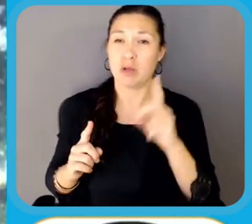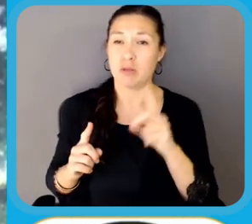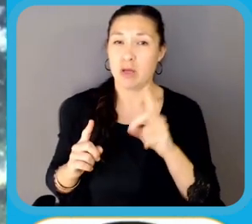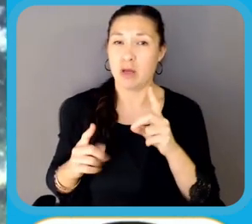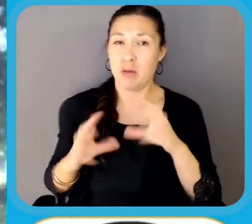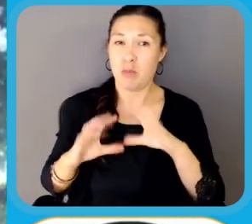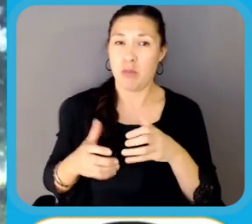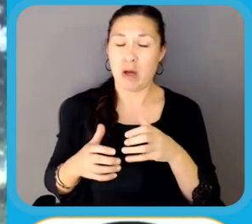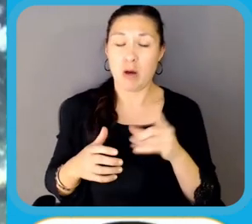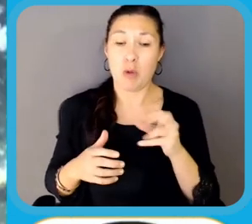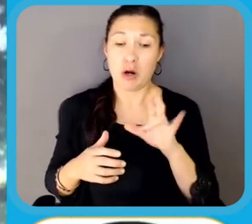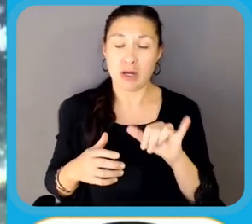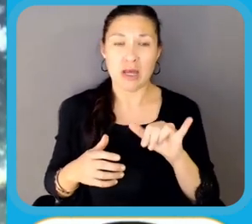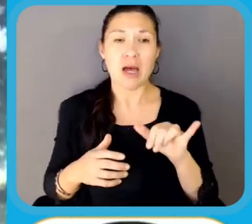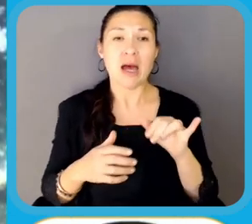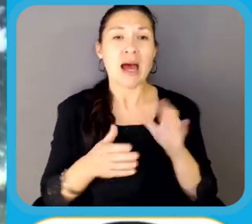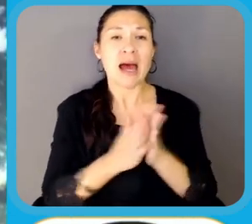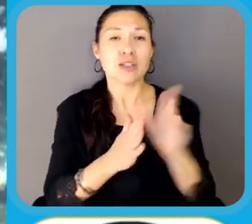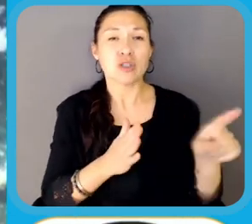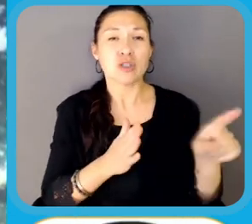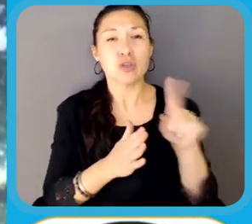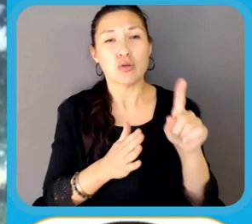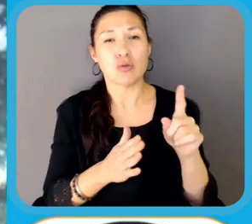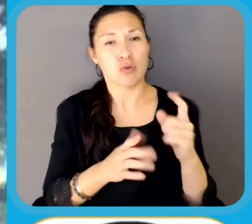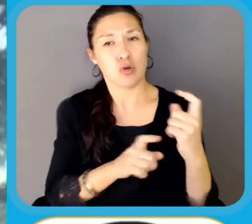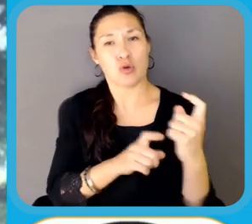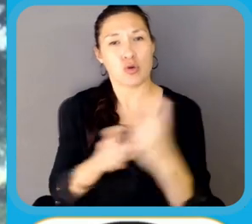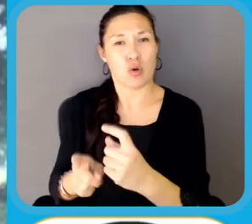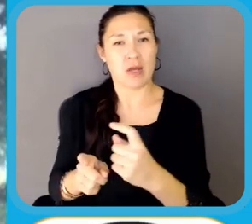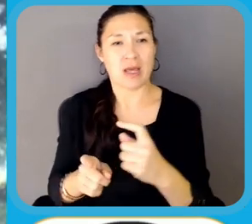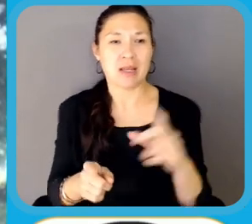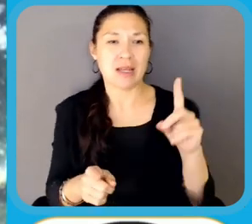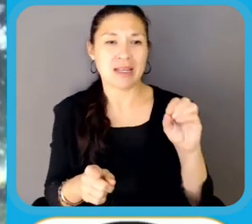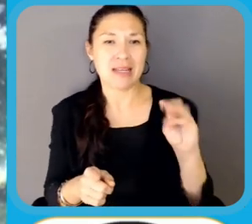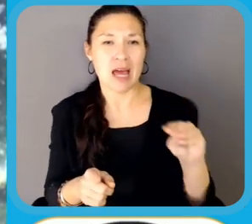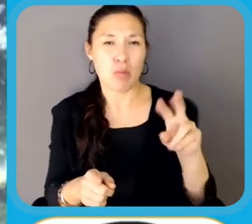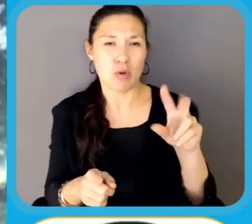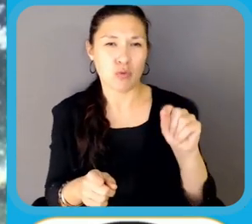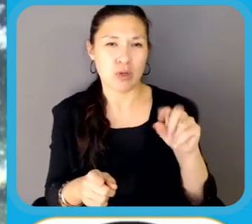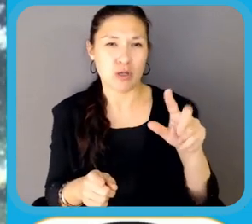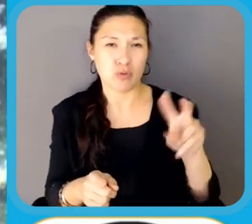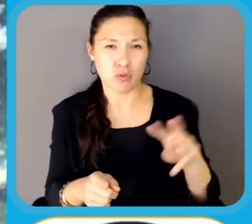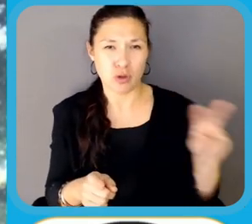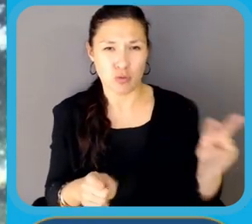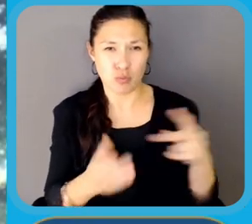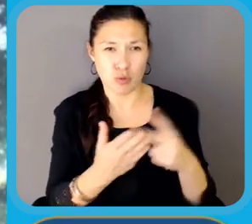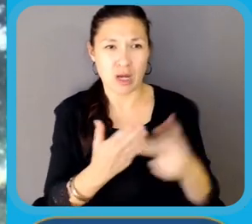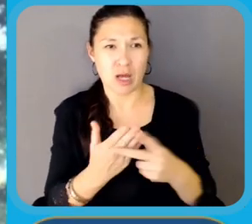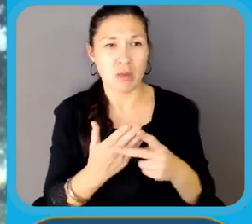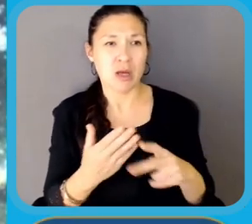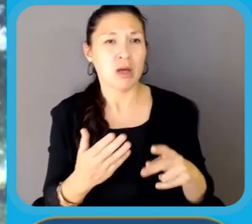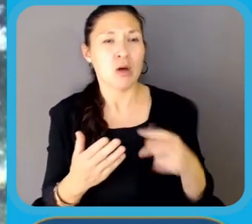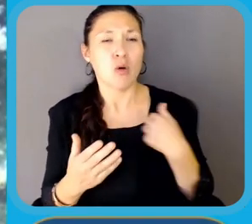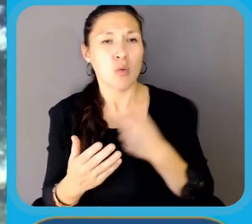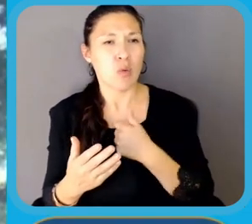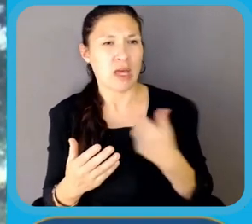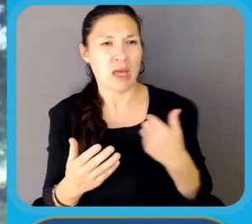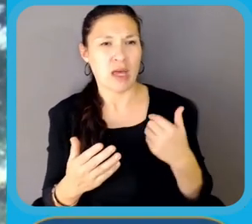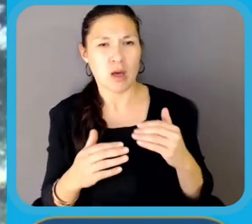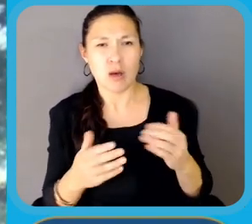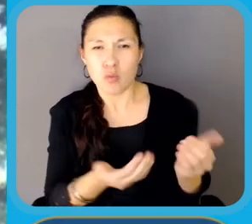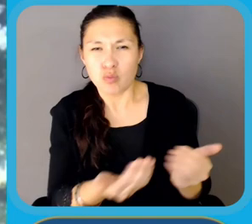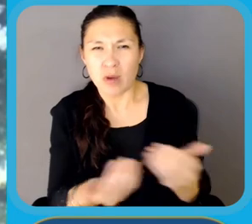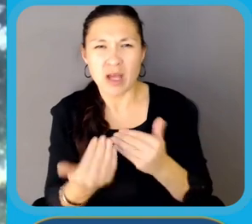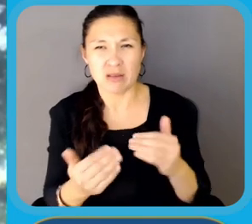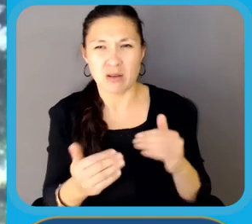2022 program. DEM 2020 members like myself raise over $134,000 in small dollar contributions. Your support of at